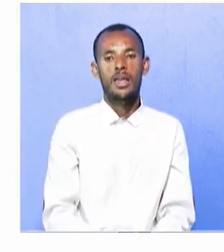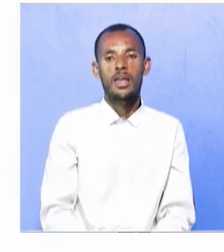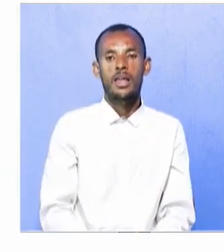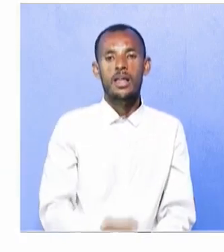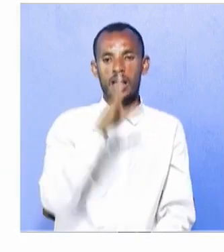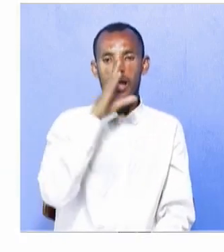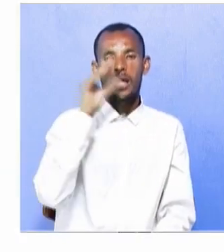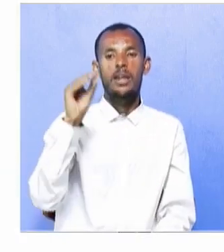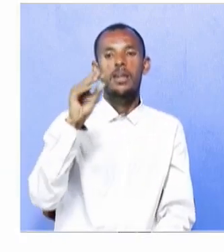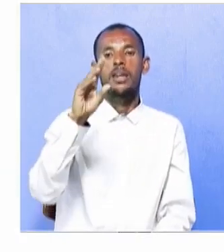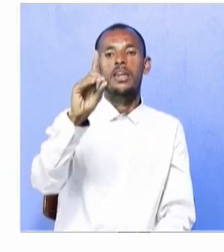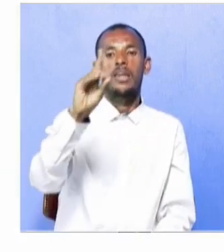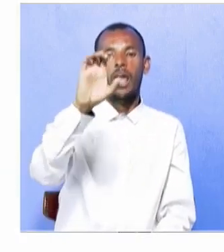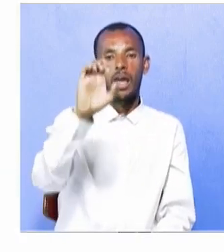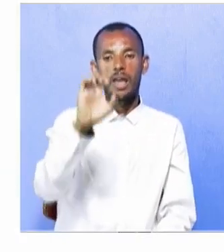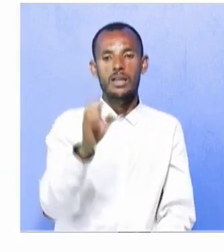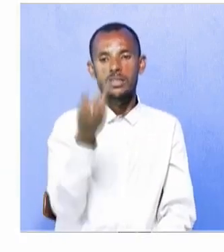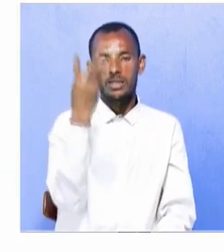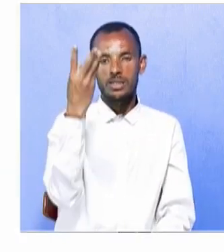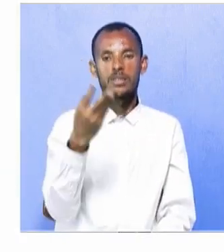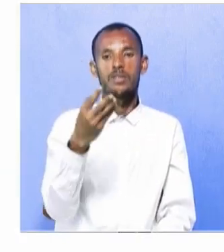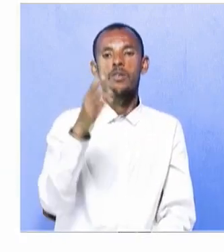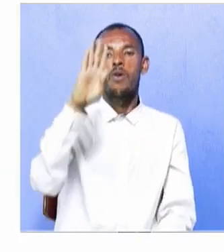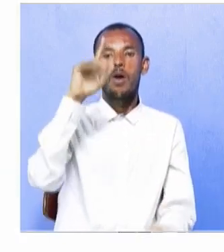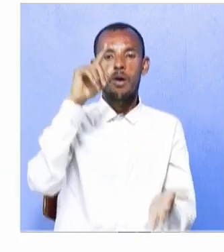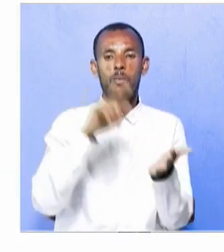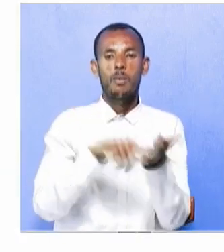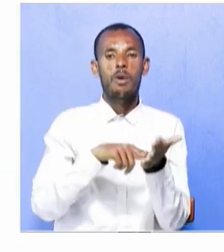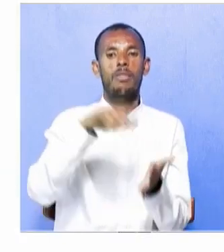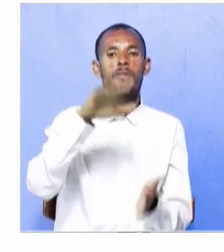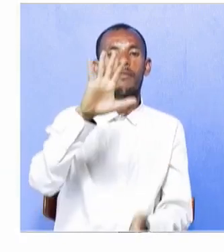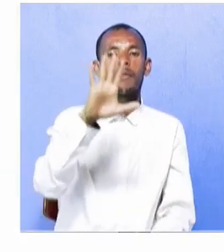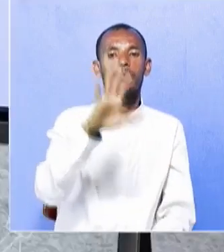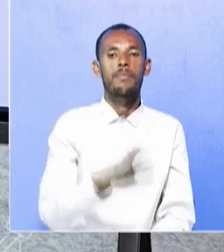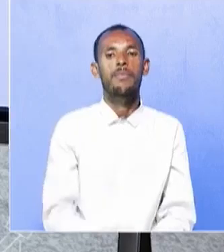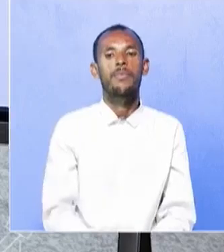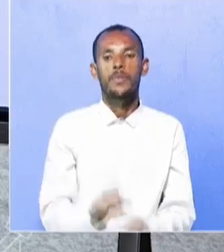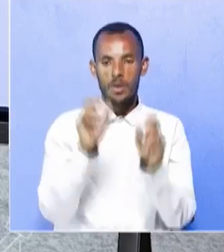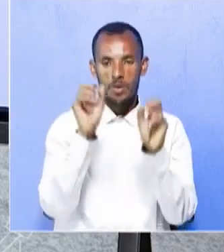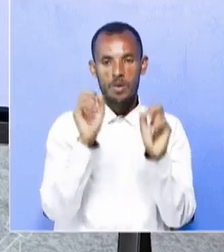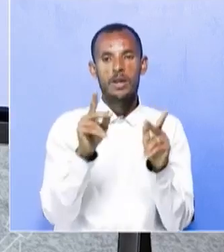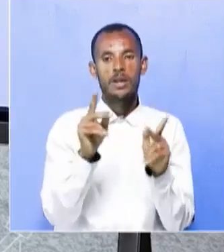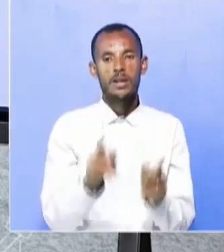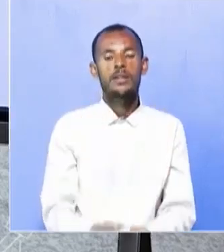and DE is 4.5. Okay,